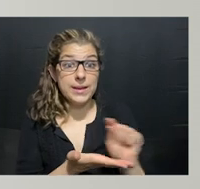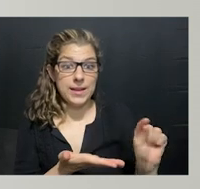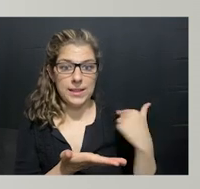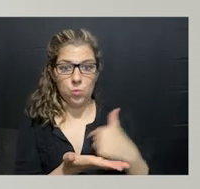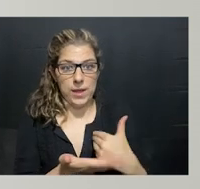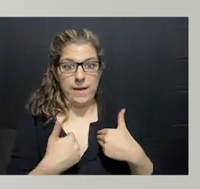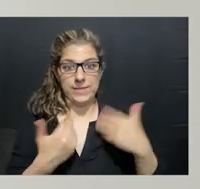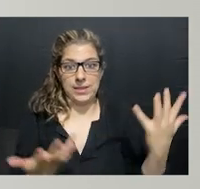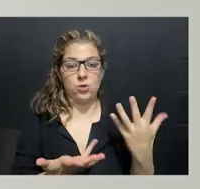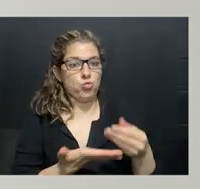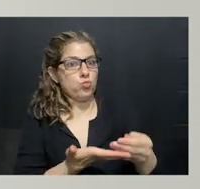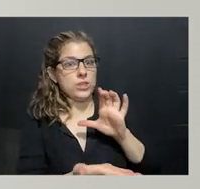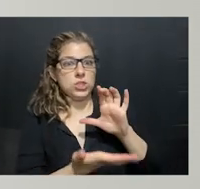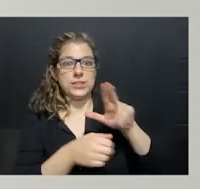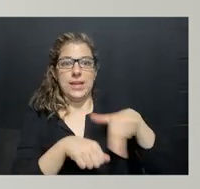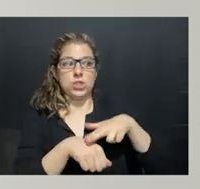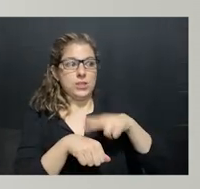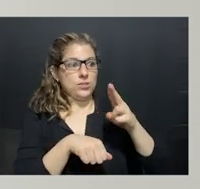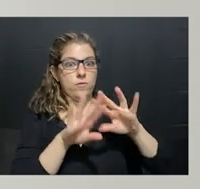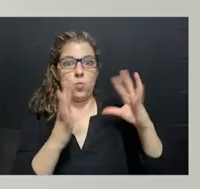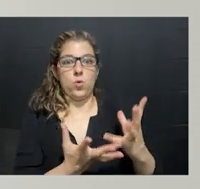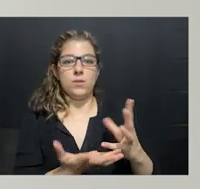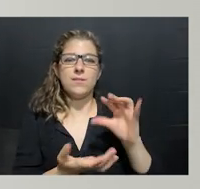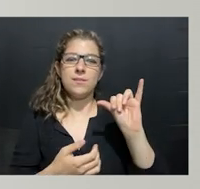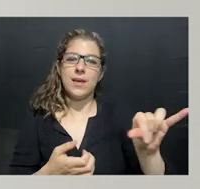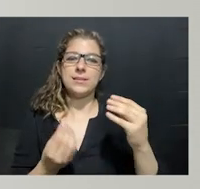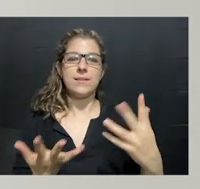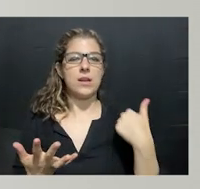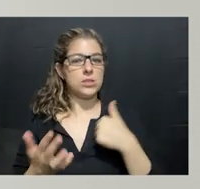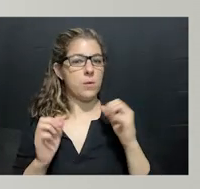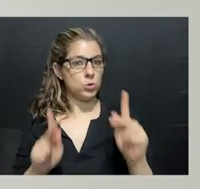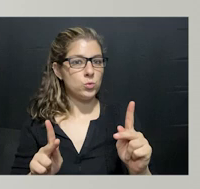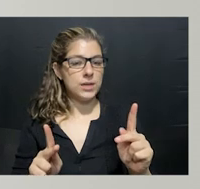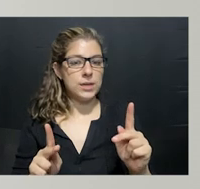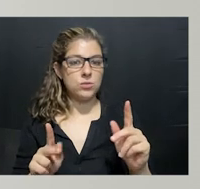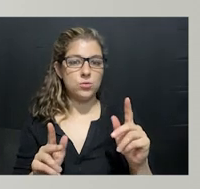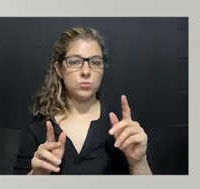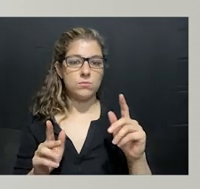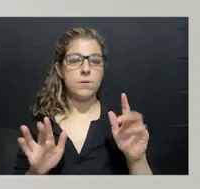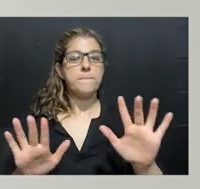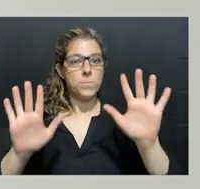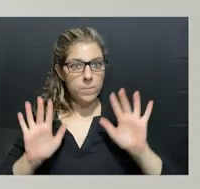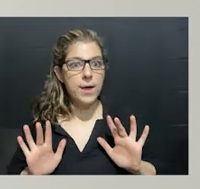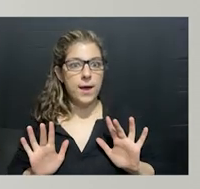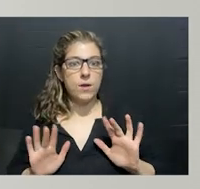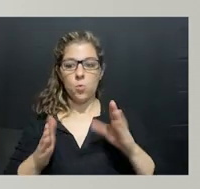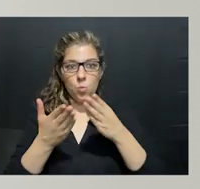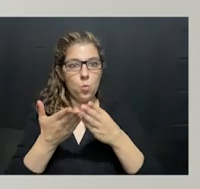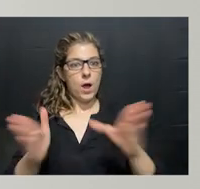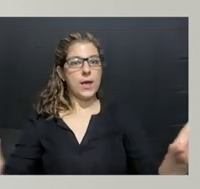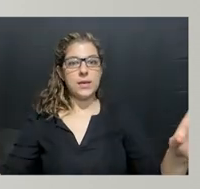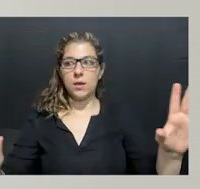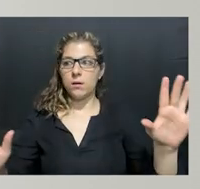we have here in the richest nation in the history of the world, that's given us an opportunity to pull back, widen the